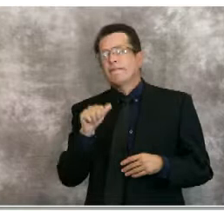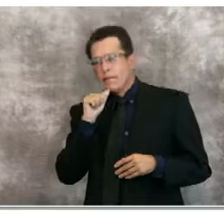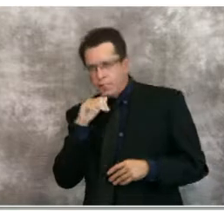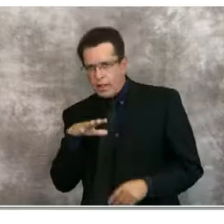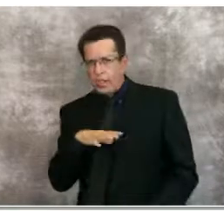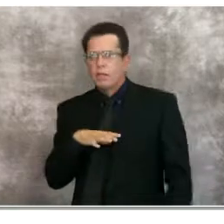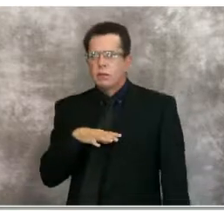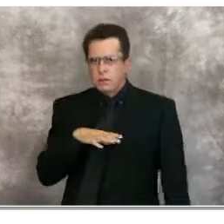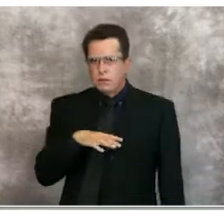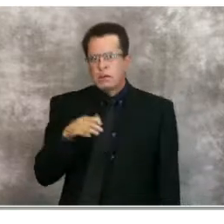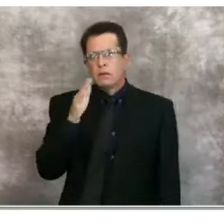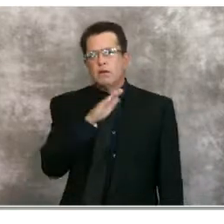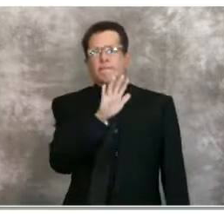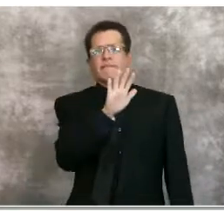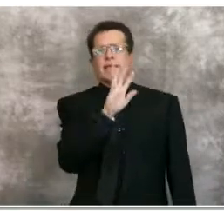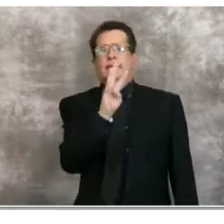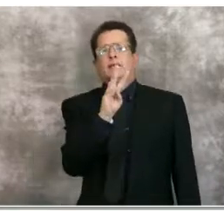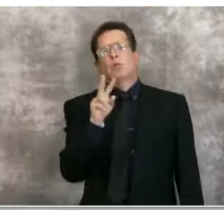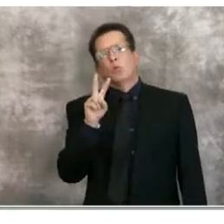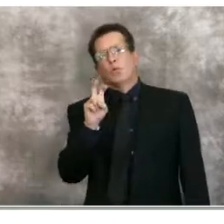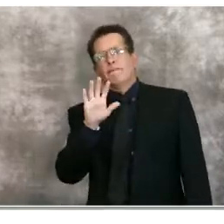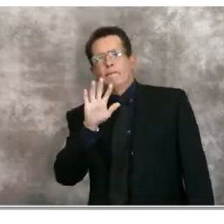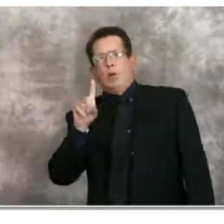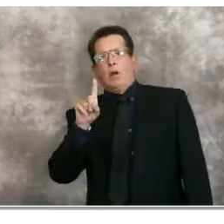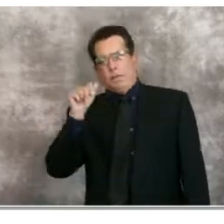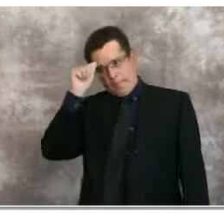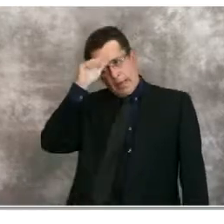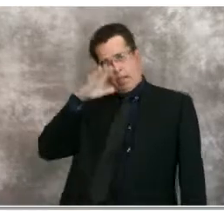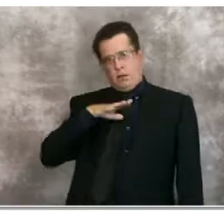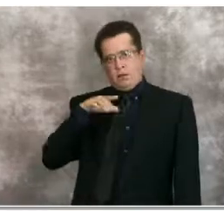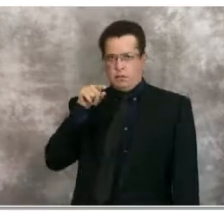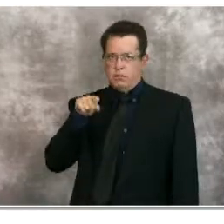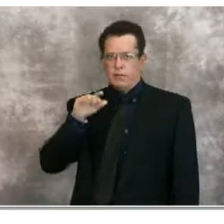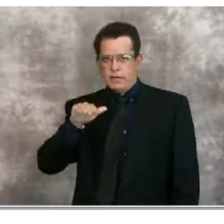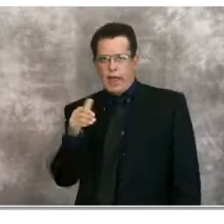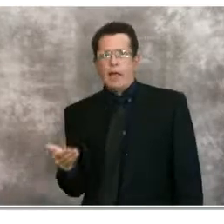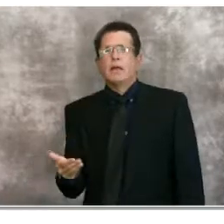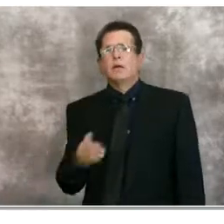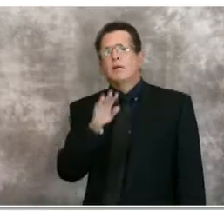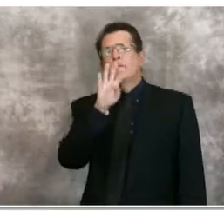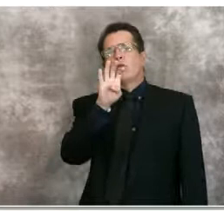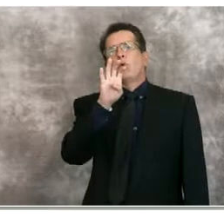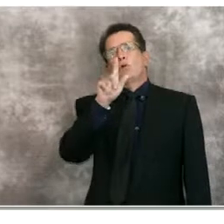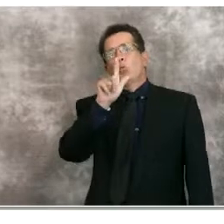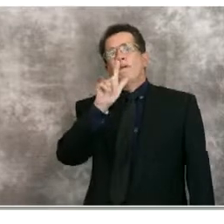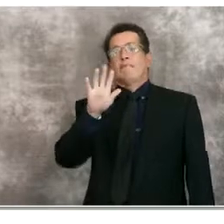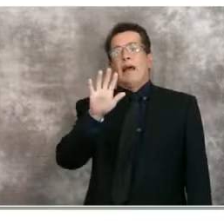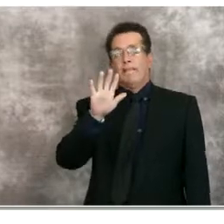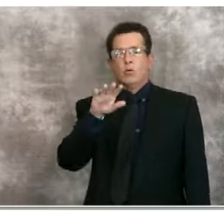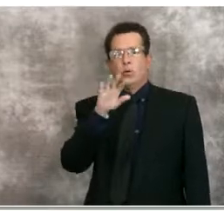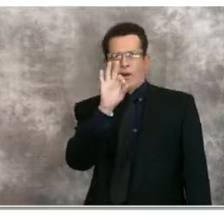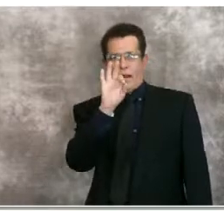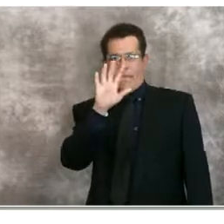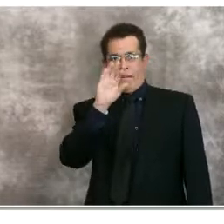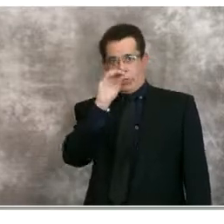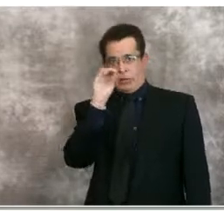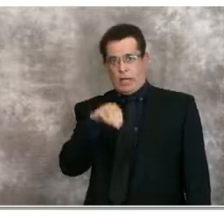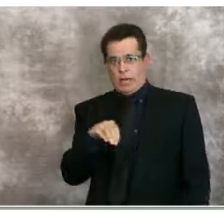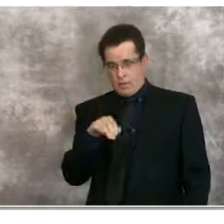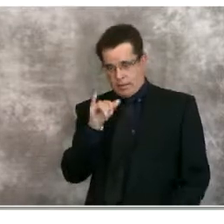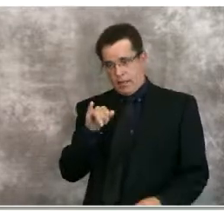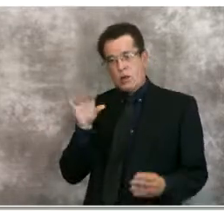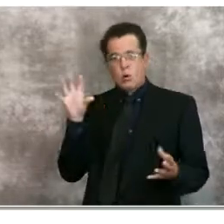female, 56, or 251, are male, and 425, or 95%, of the